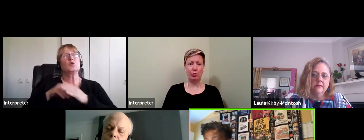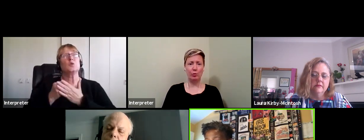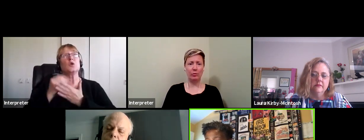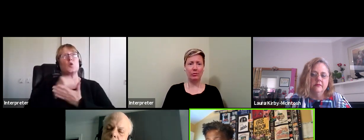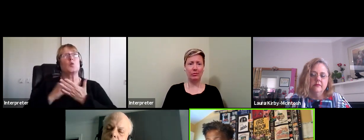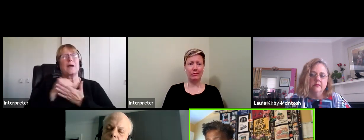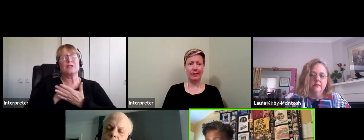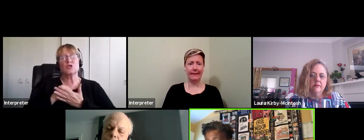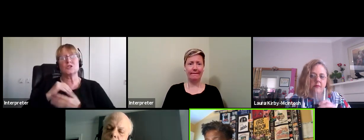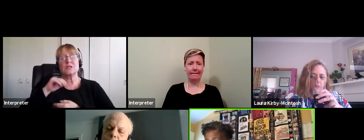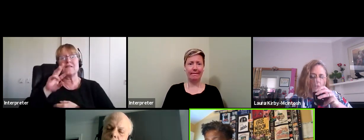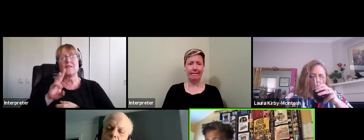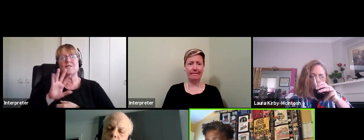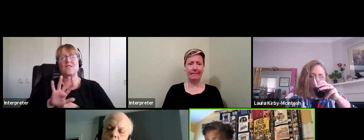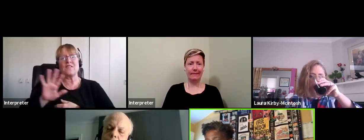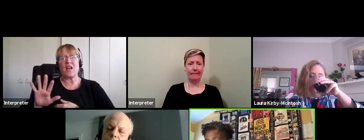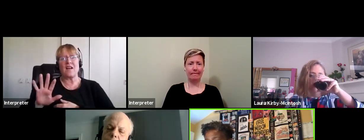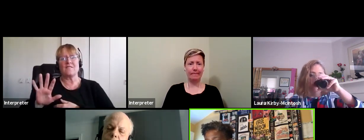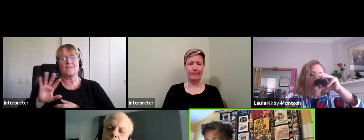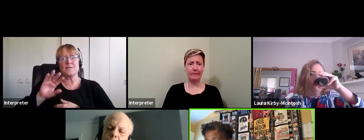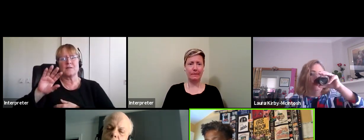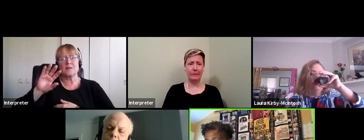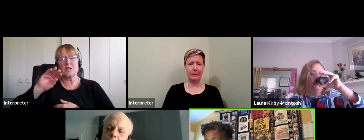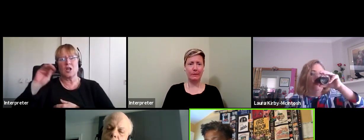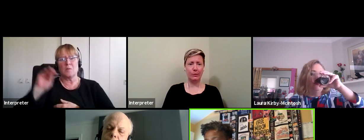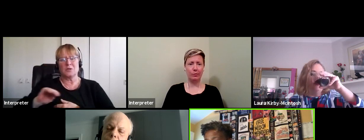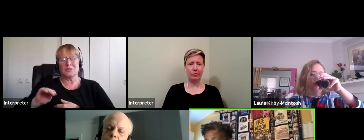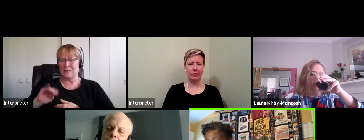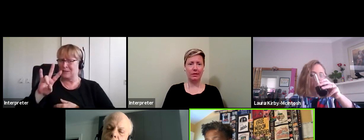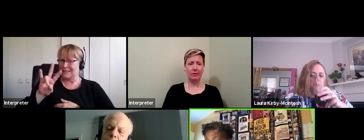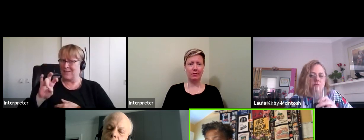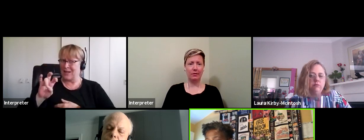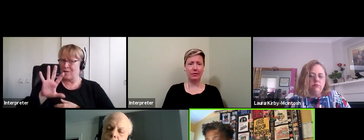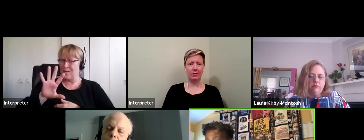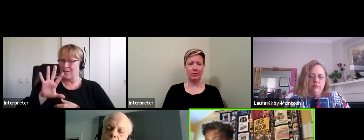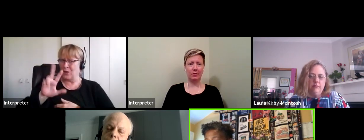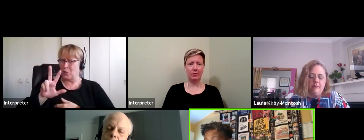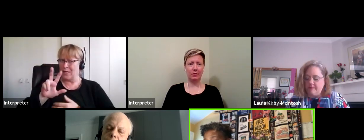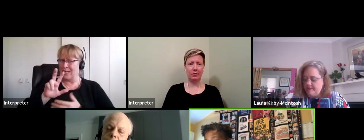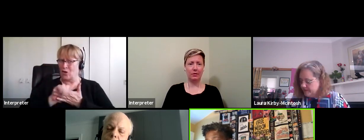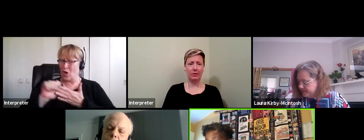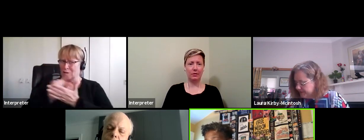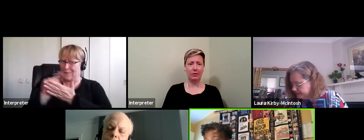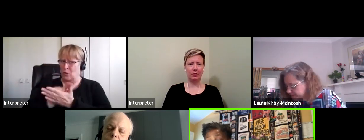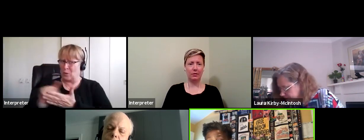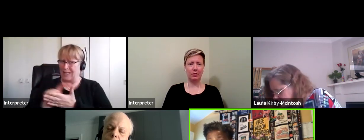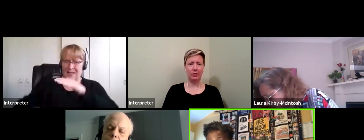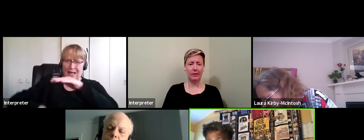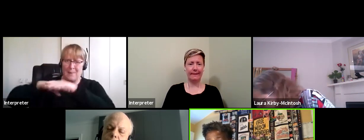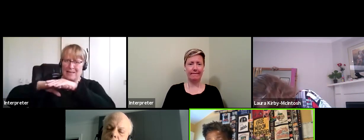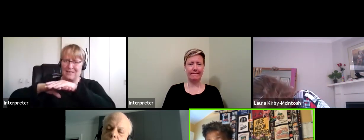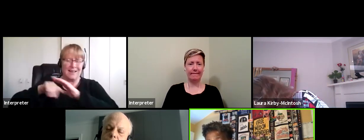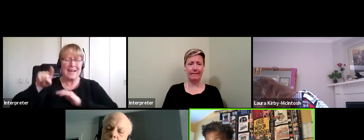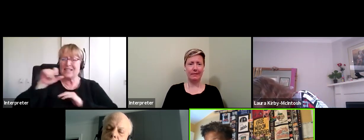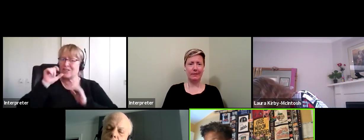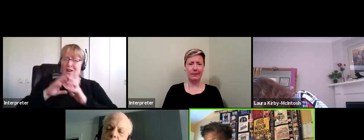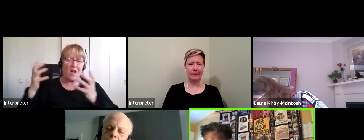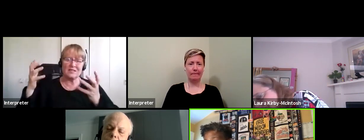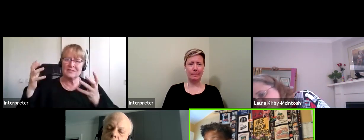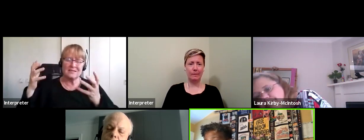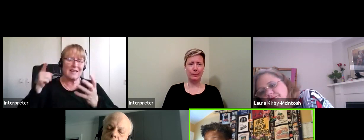and it's capped at about $753 per week. So it's actually not terribly much. It too